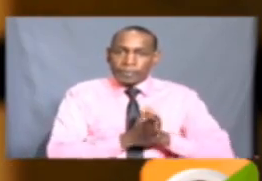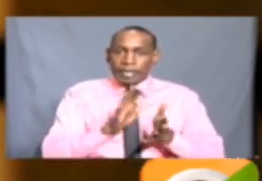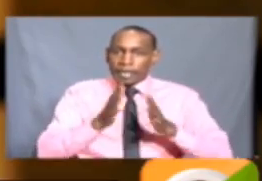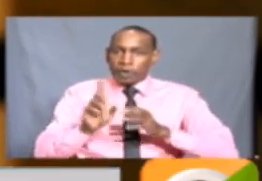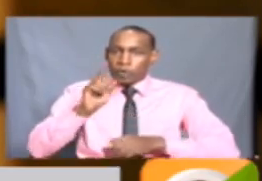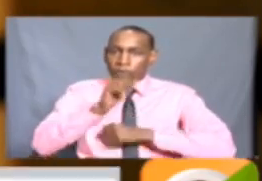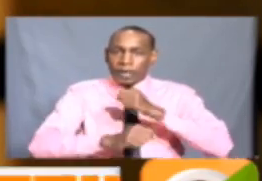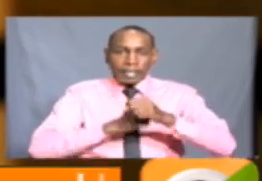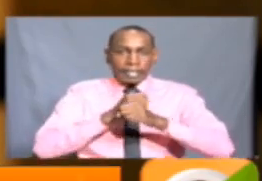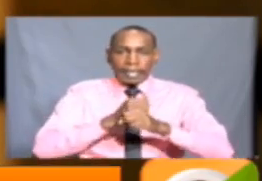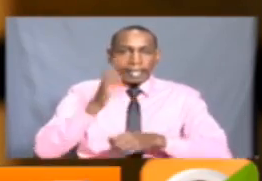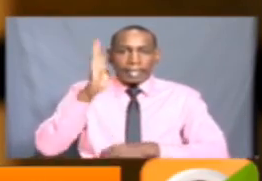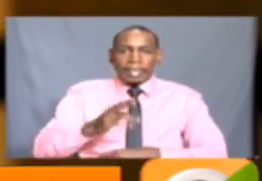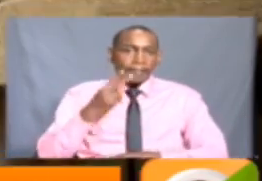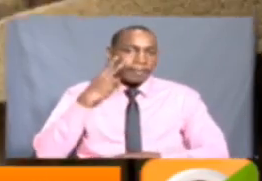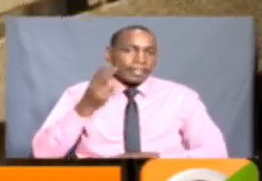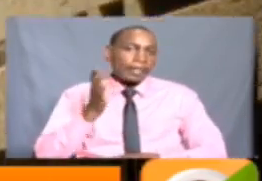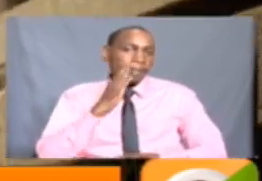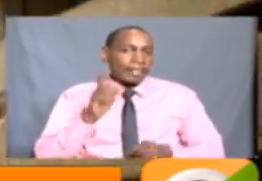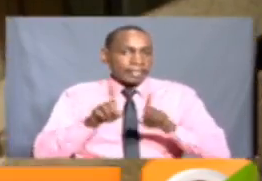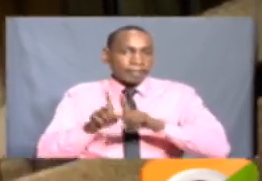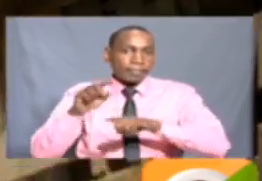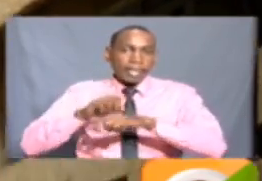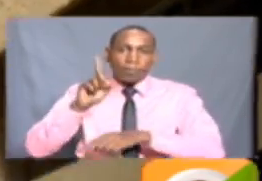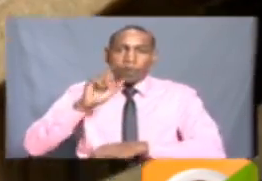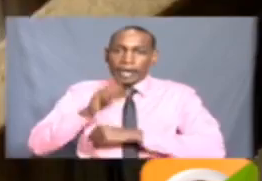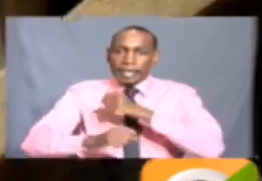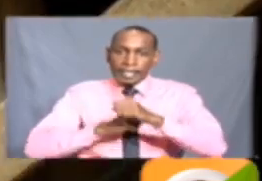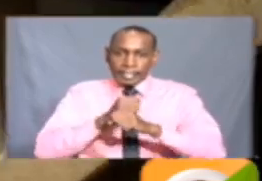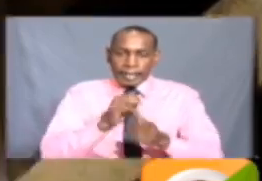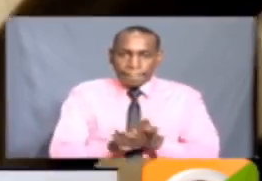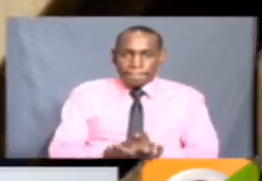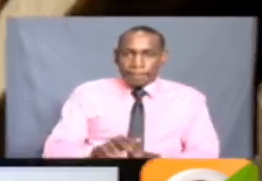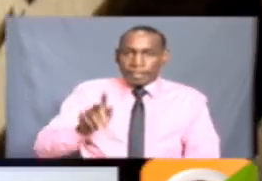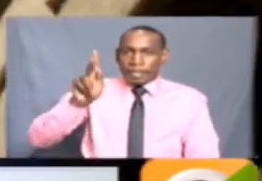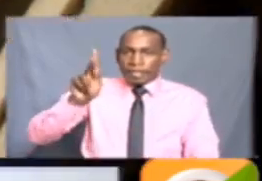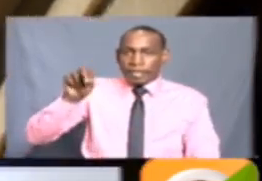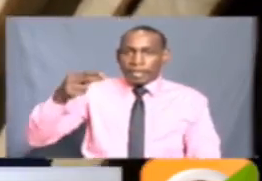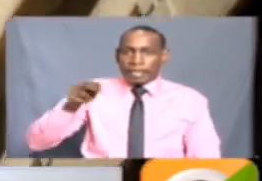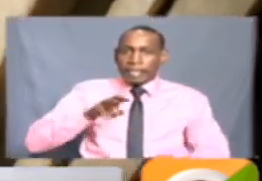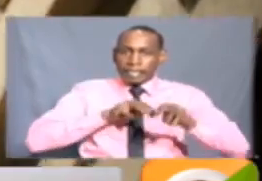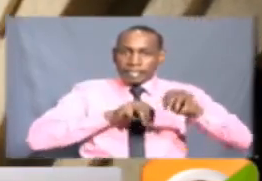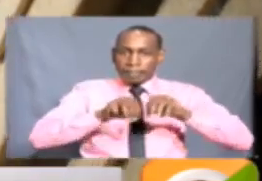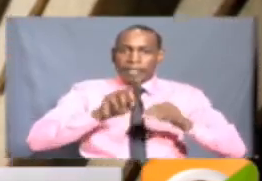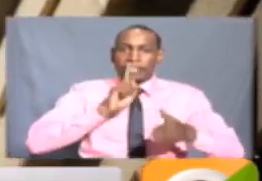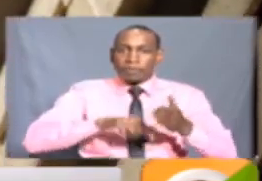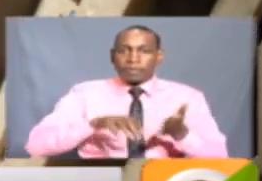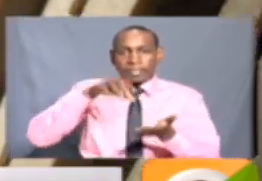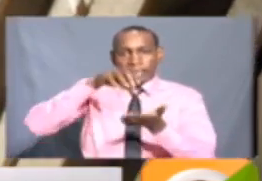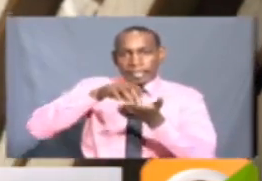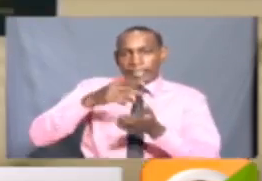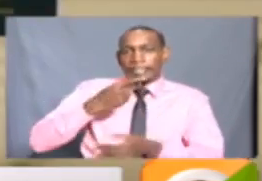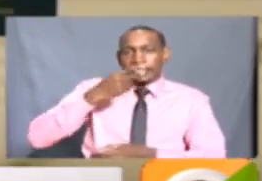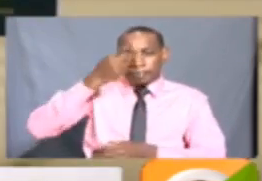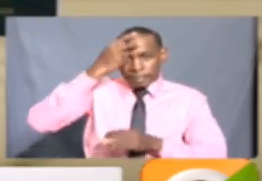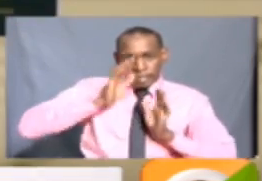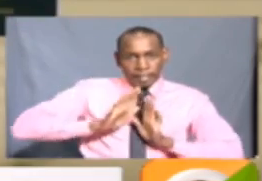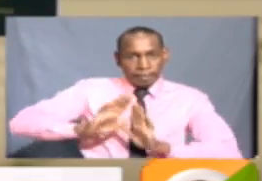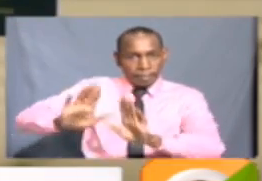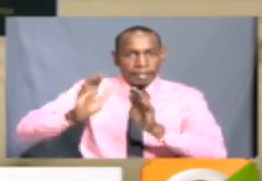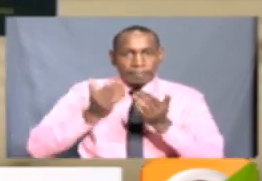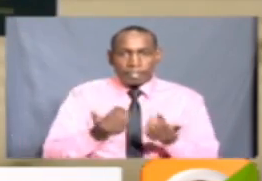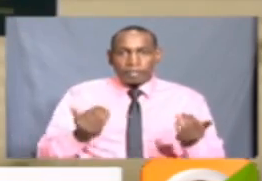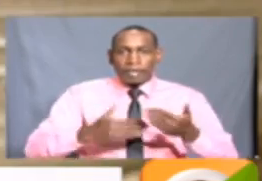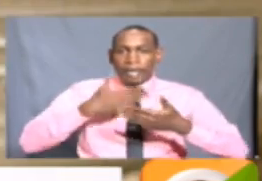it's like I've never seen the mother for like also a year. The KNH management says cases of parents abandoning their